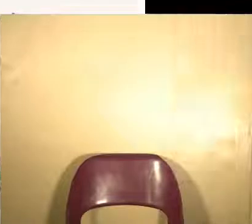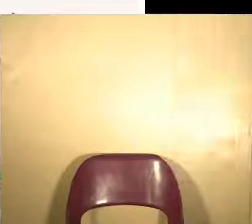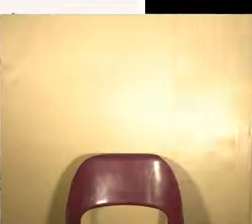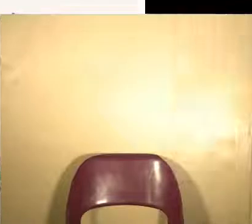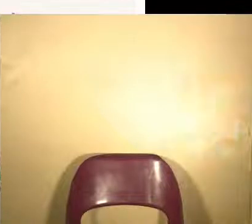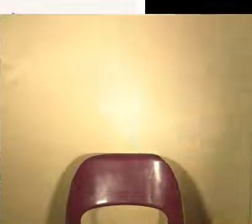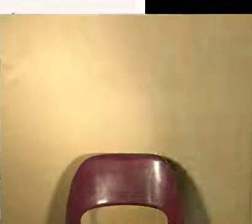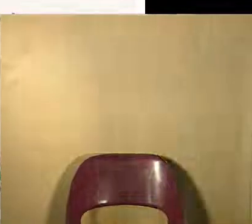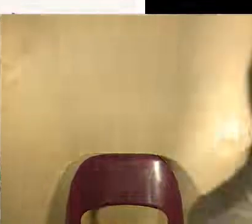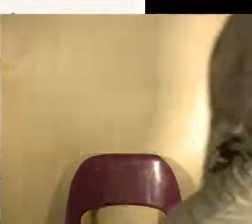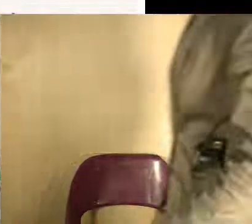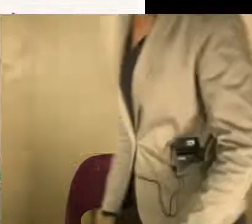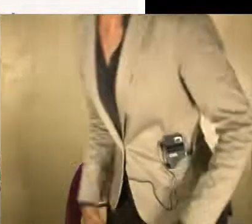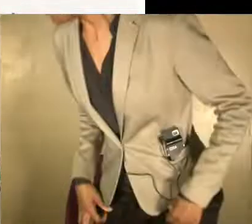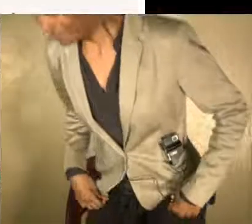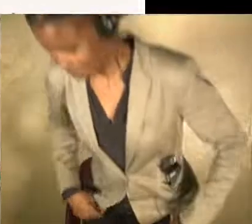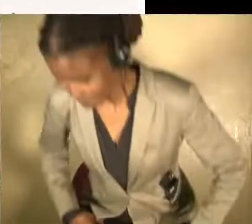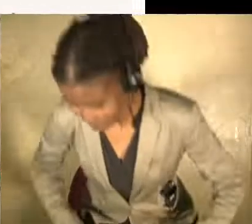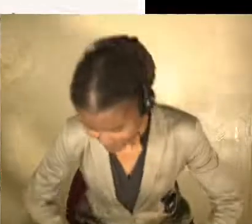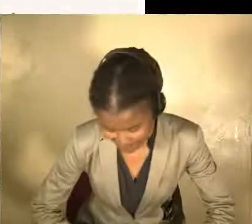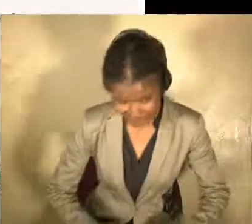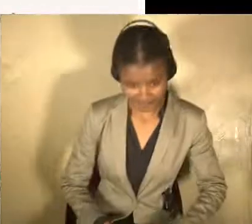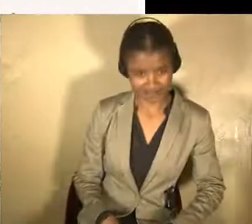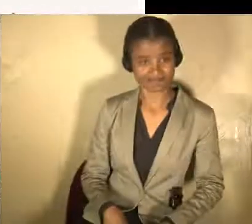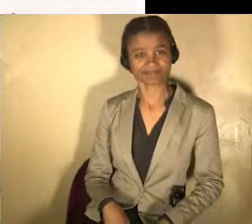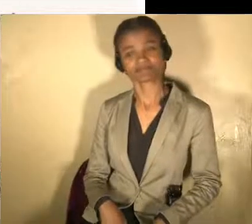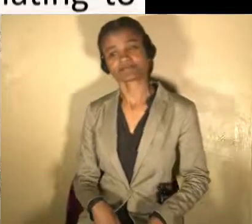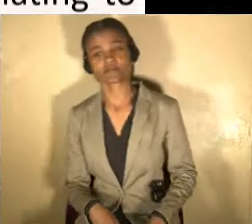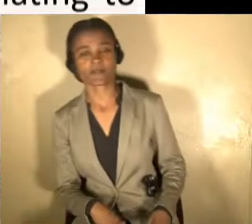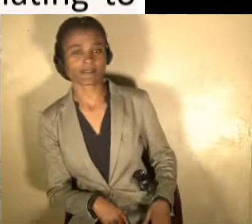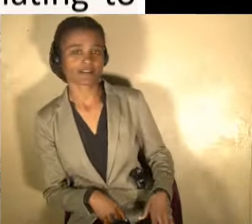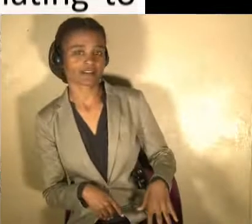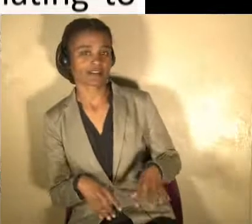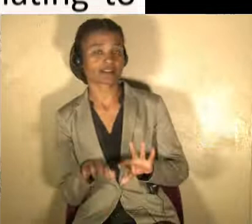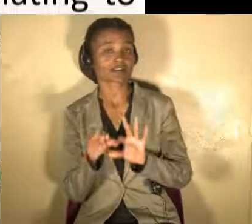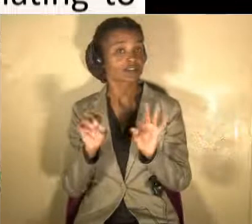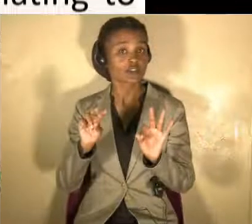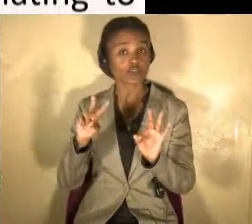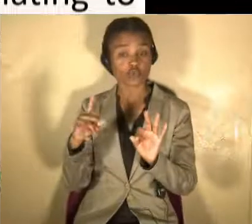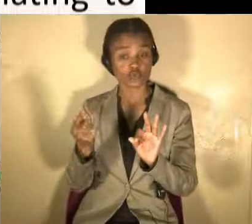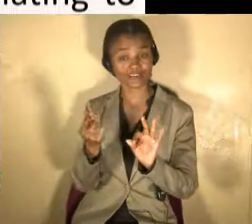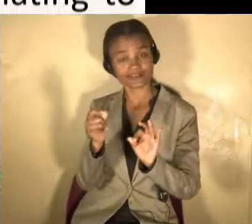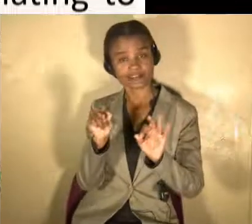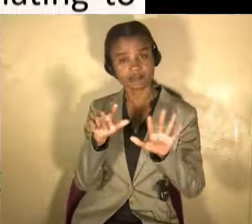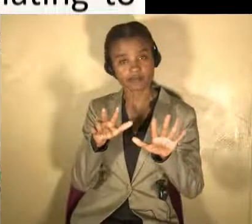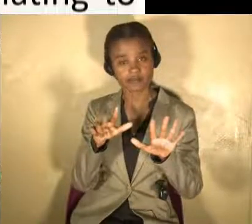in terms of clause 8 of the bill,